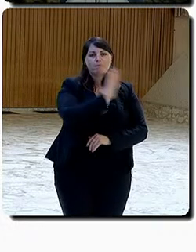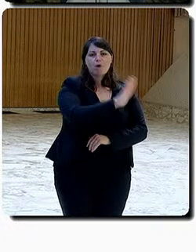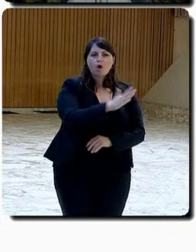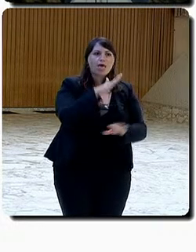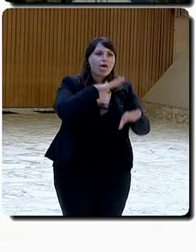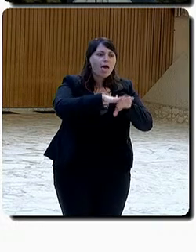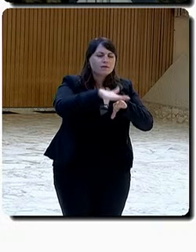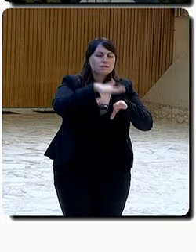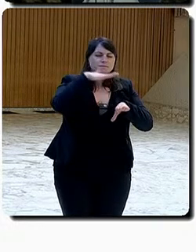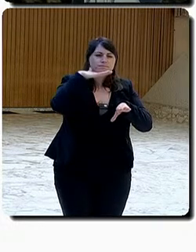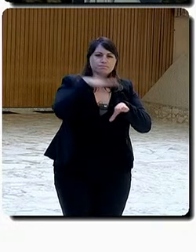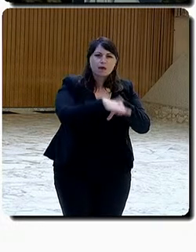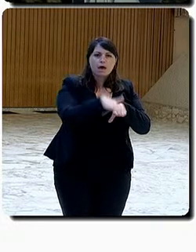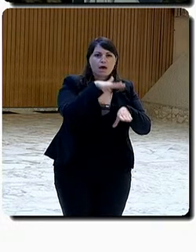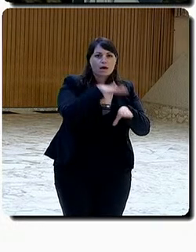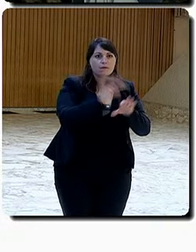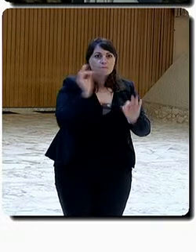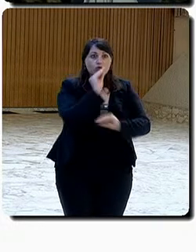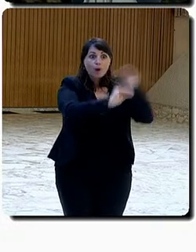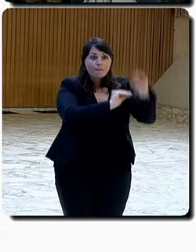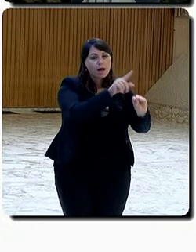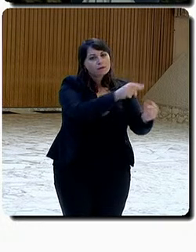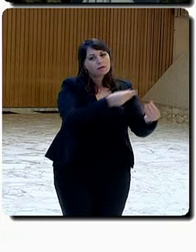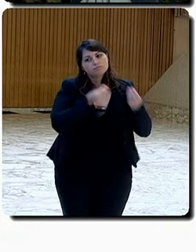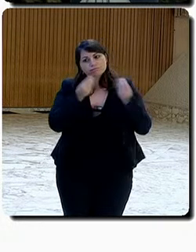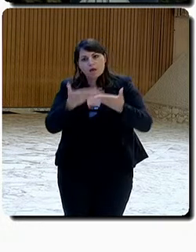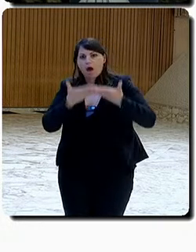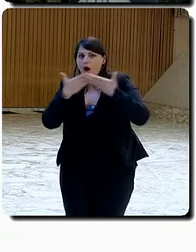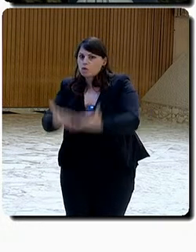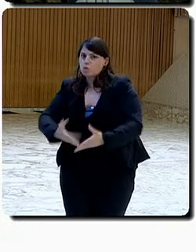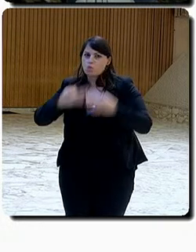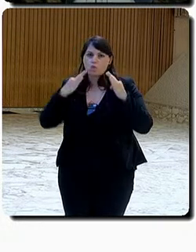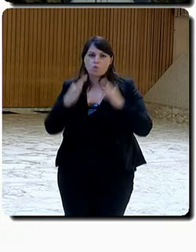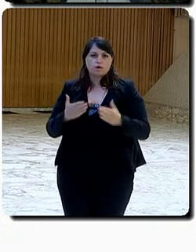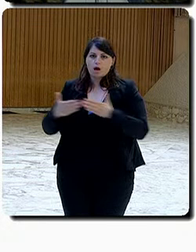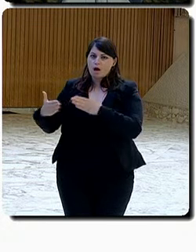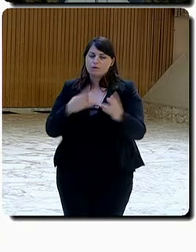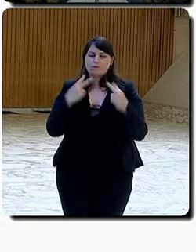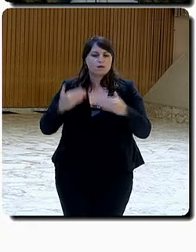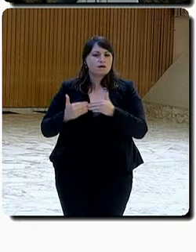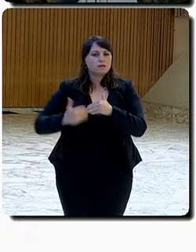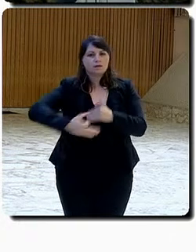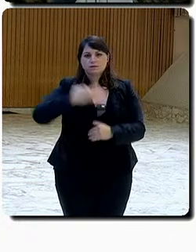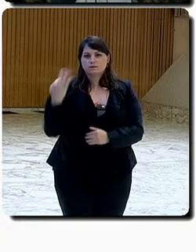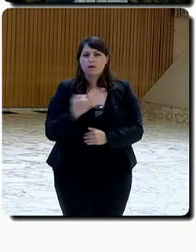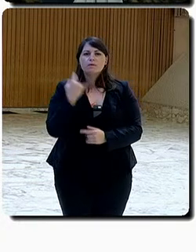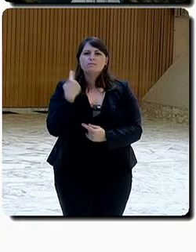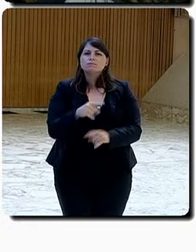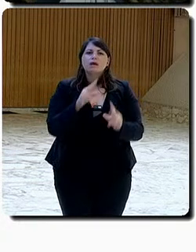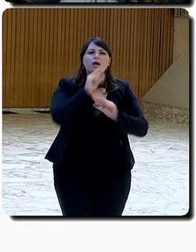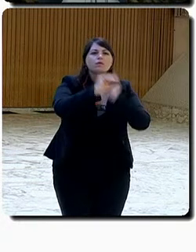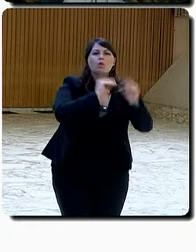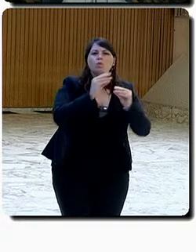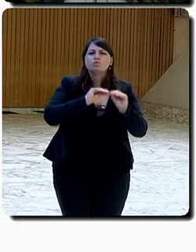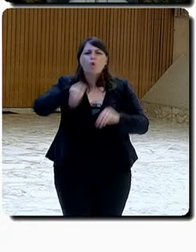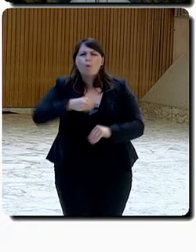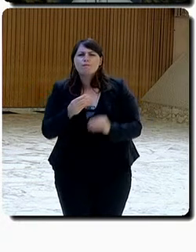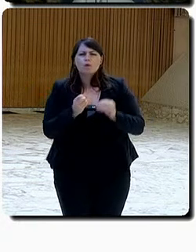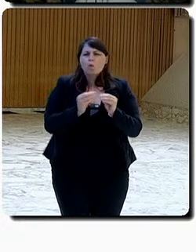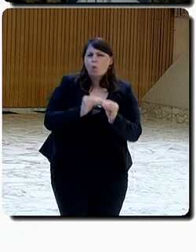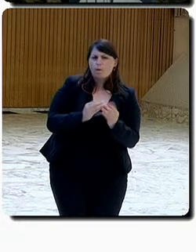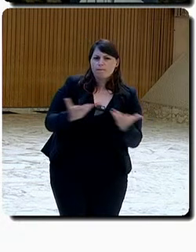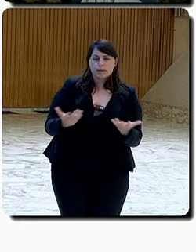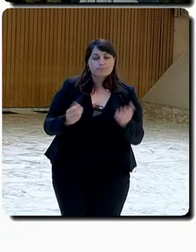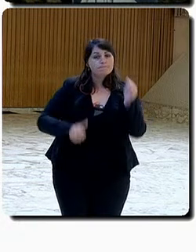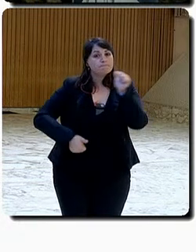your journey. Where can this happen? Many places. The first commitment is to make a